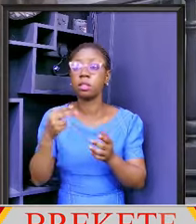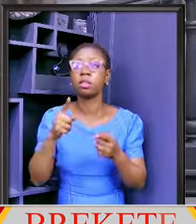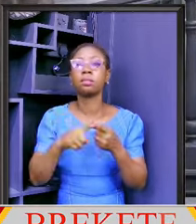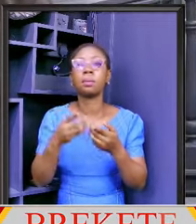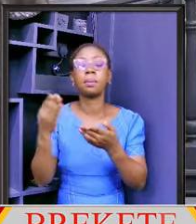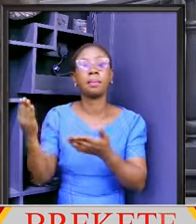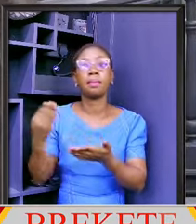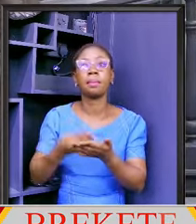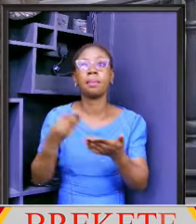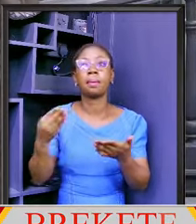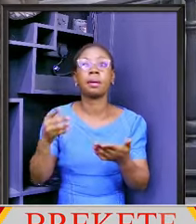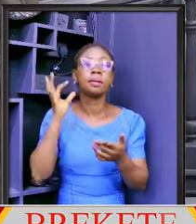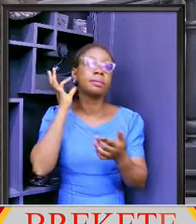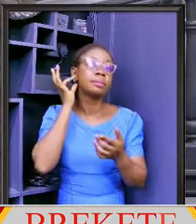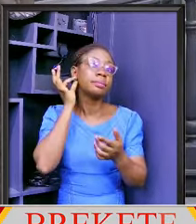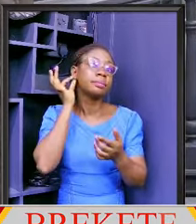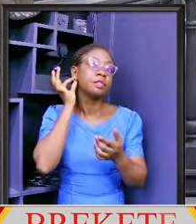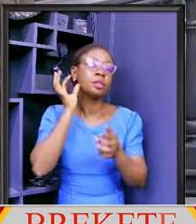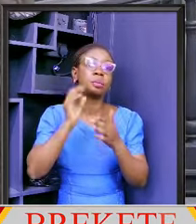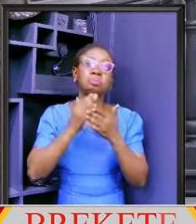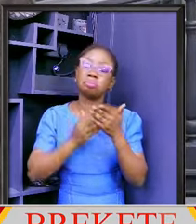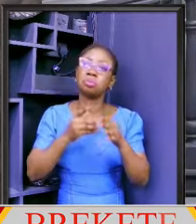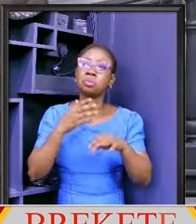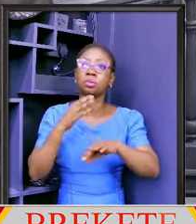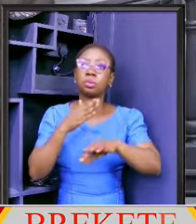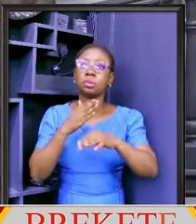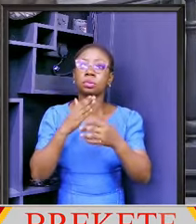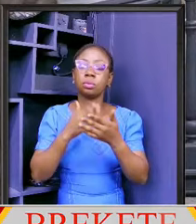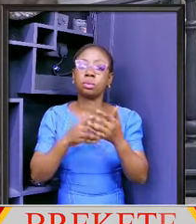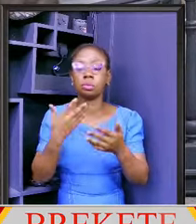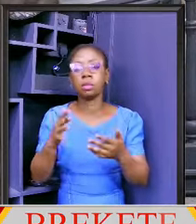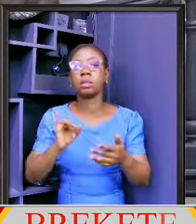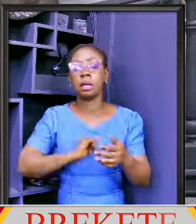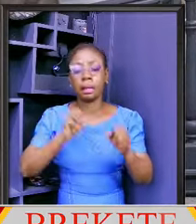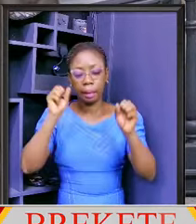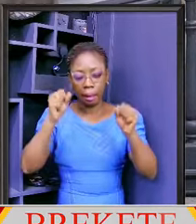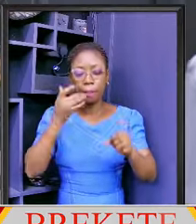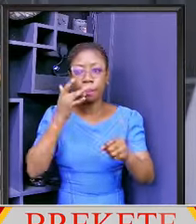earrings or something, I can promise you